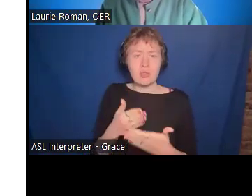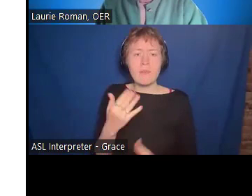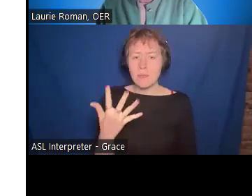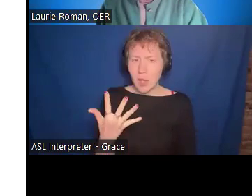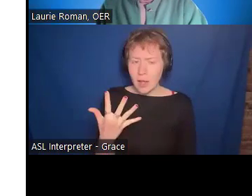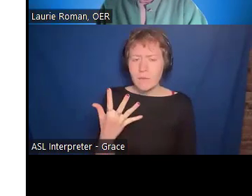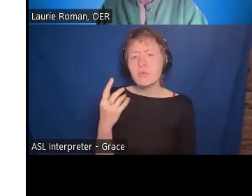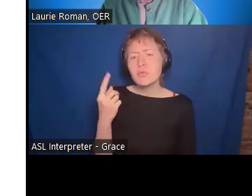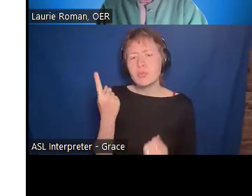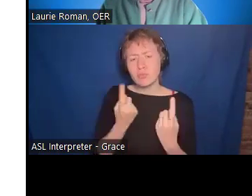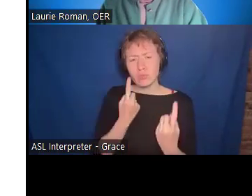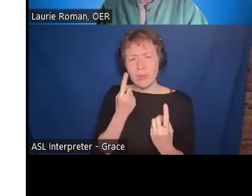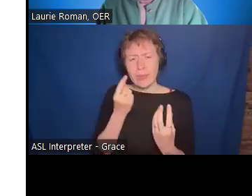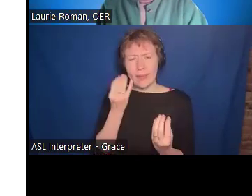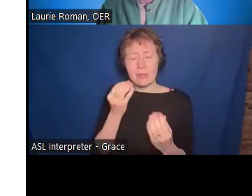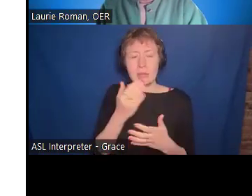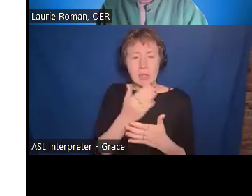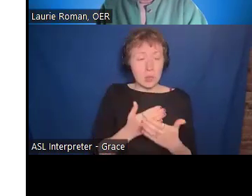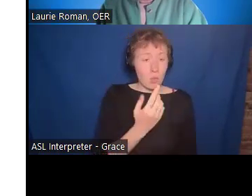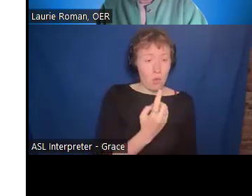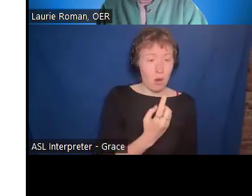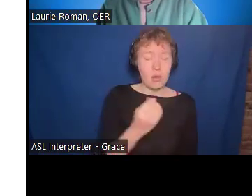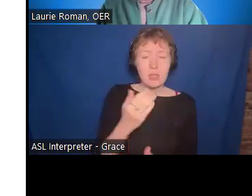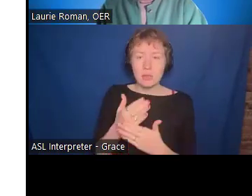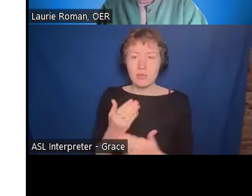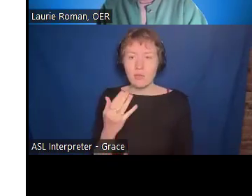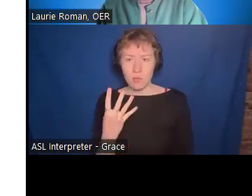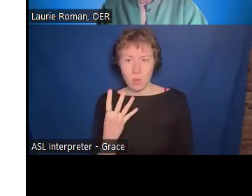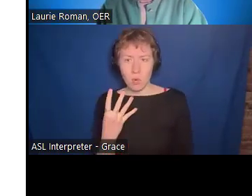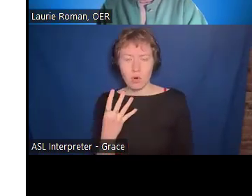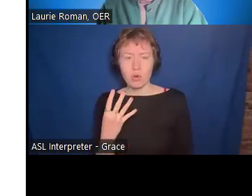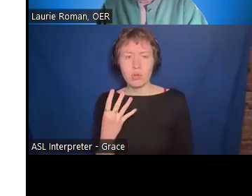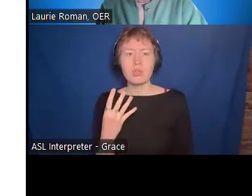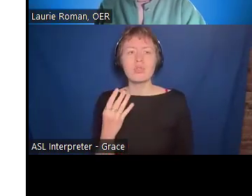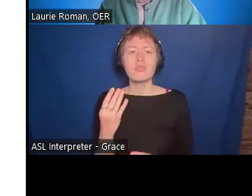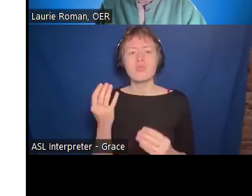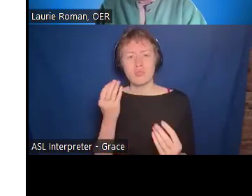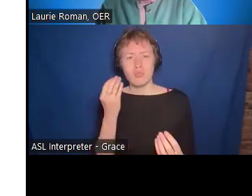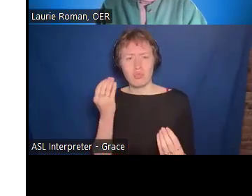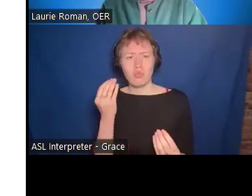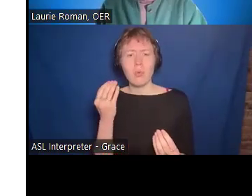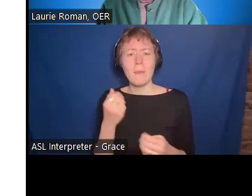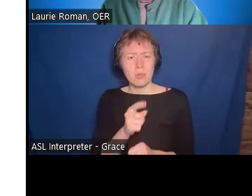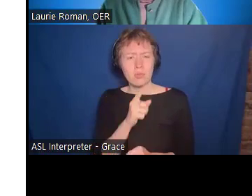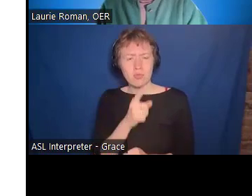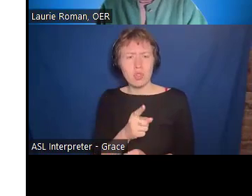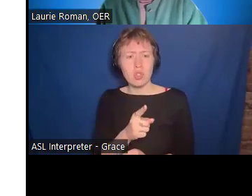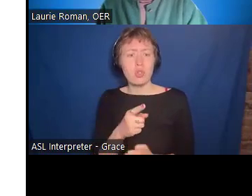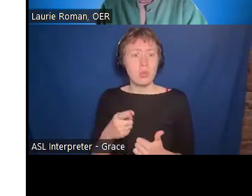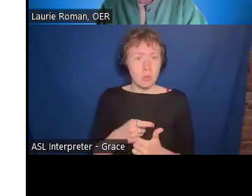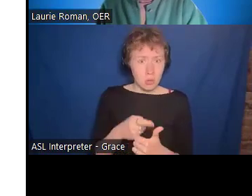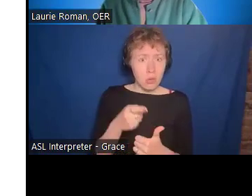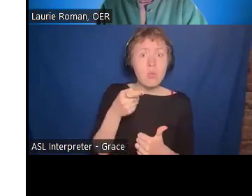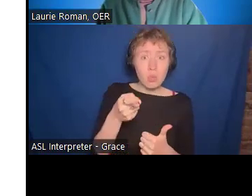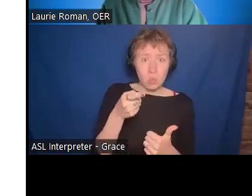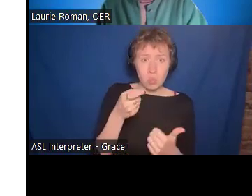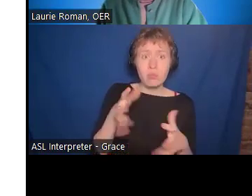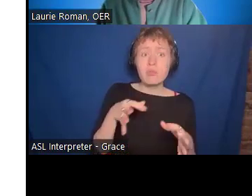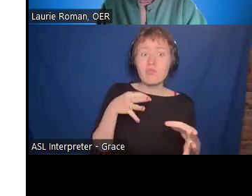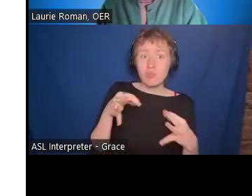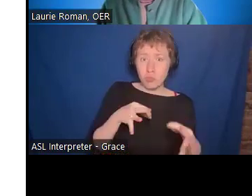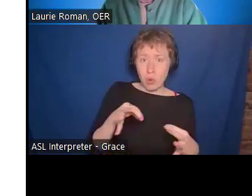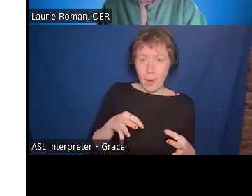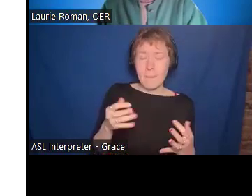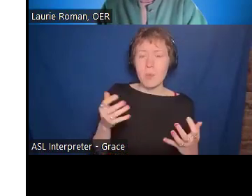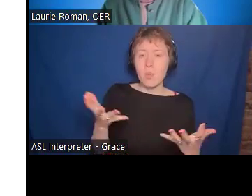on section 1 and section 4 to make sure that you've described the information that you're being asked